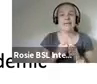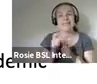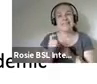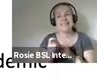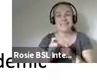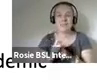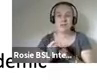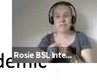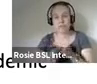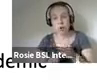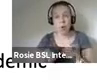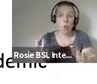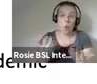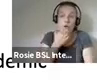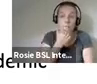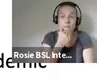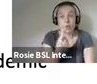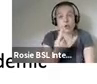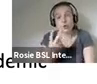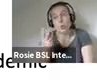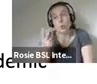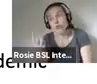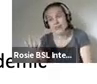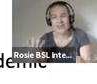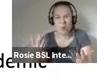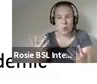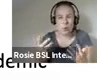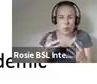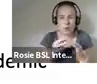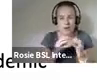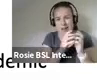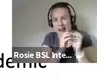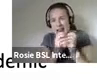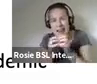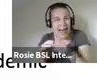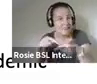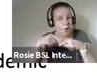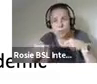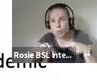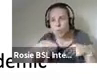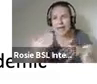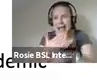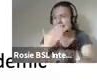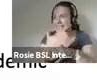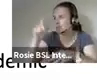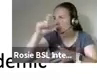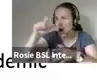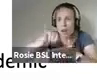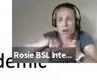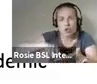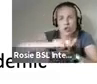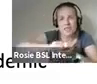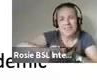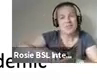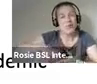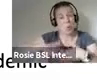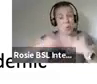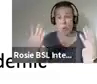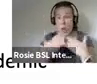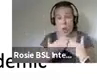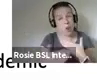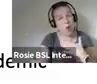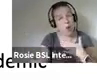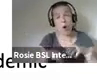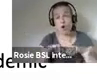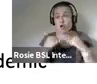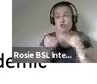numbers, letter of the week activities, colouring in activity sheets, or long adult directed group times. It